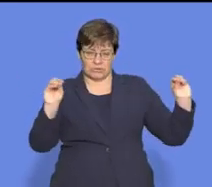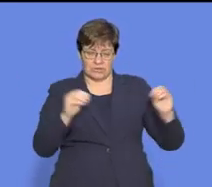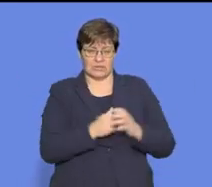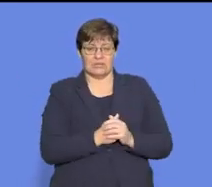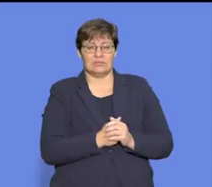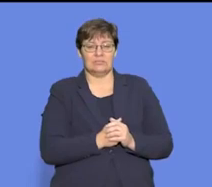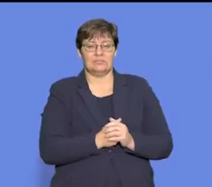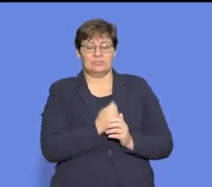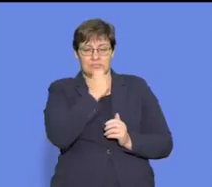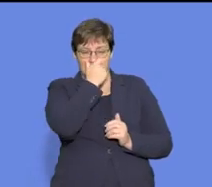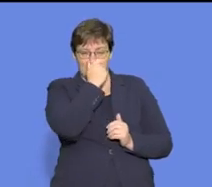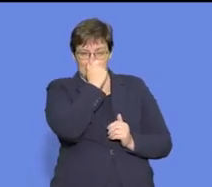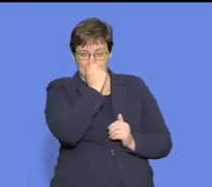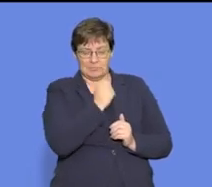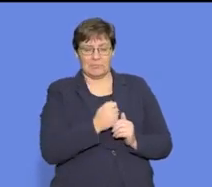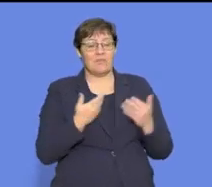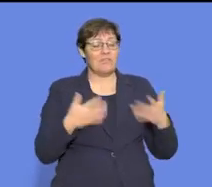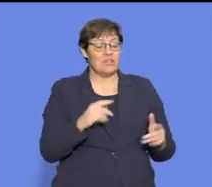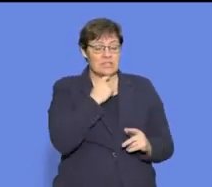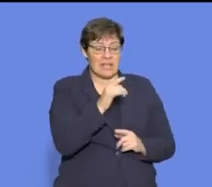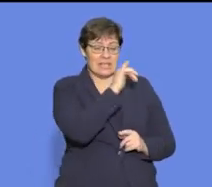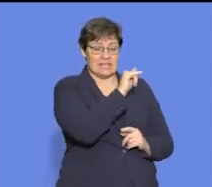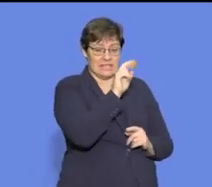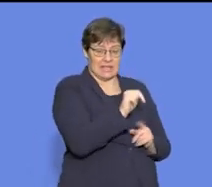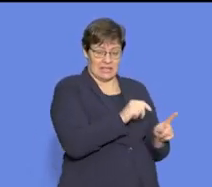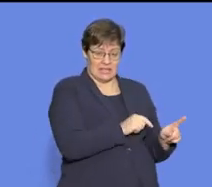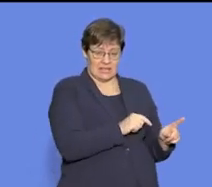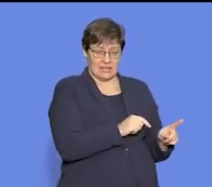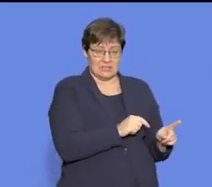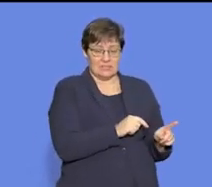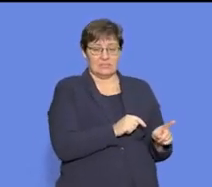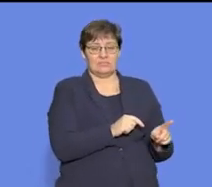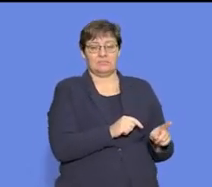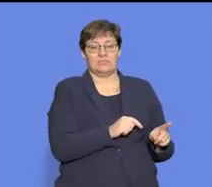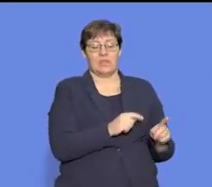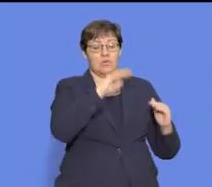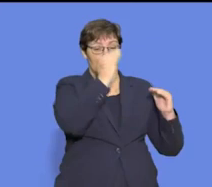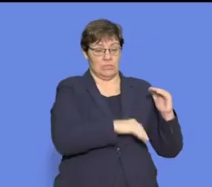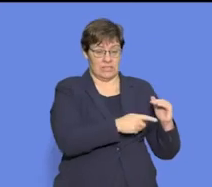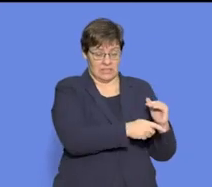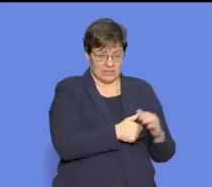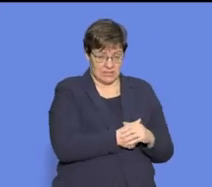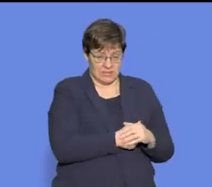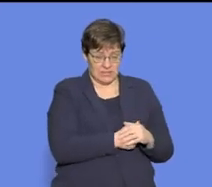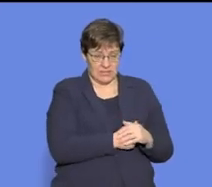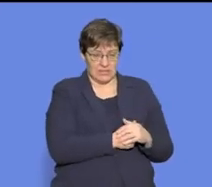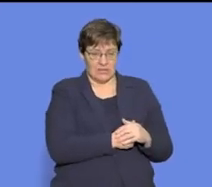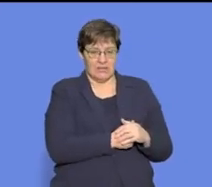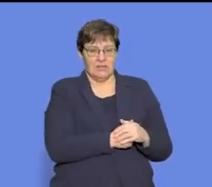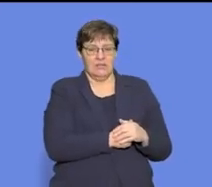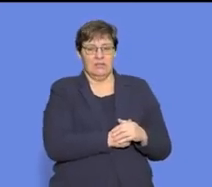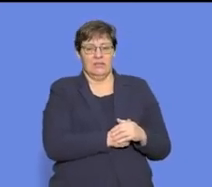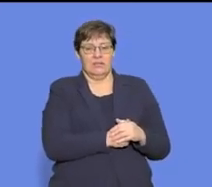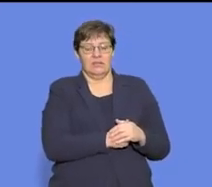into cell notation. So we've already said that the zinc electrode is the reducing agent. So we're going to write